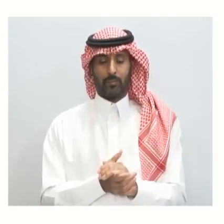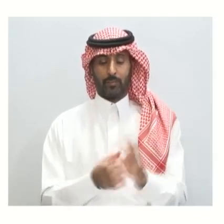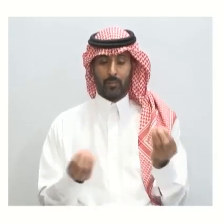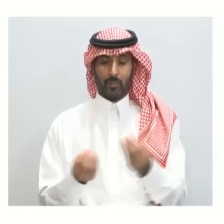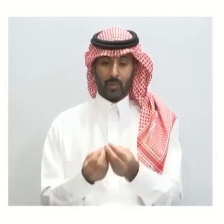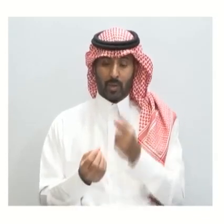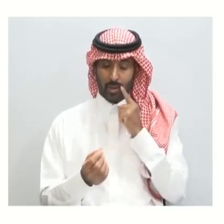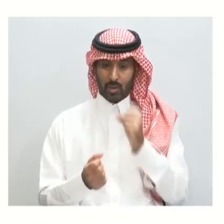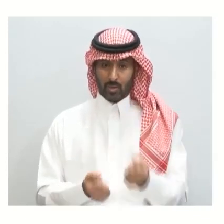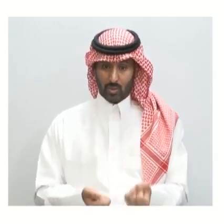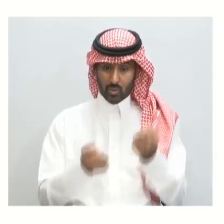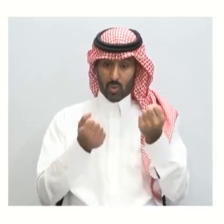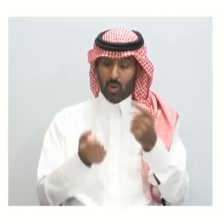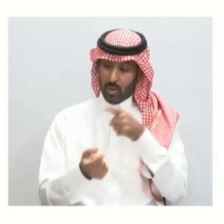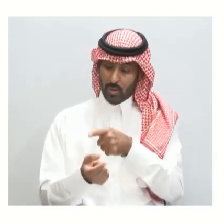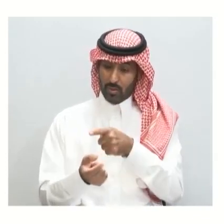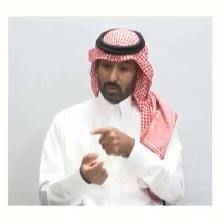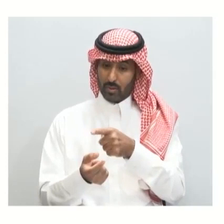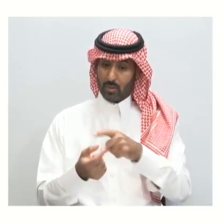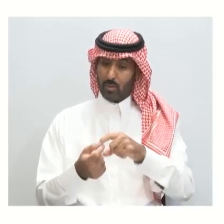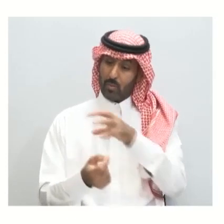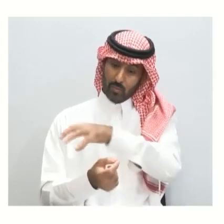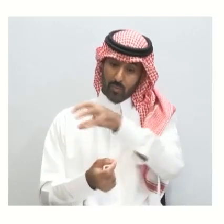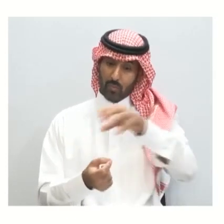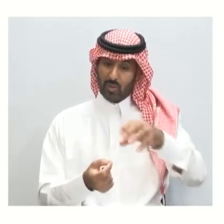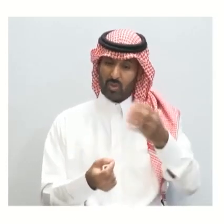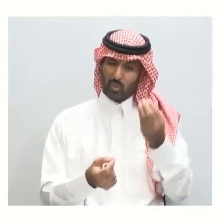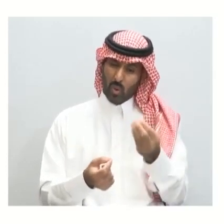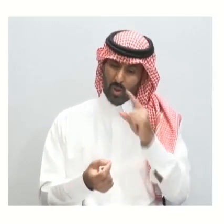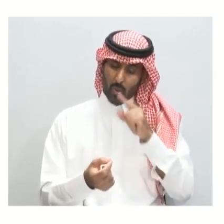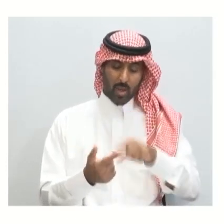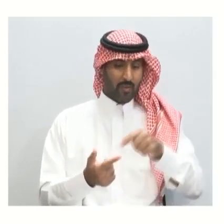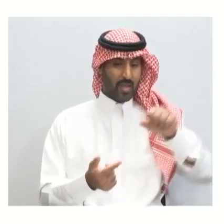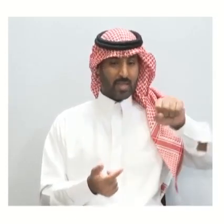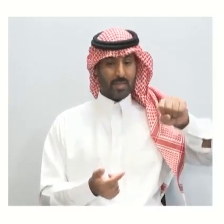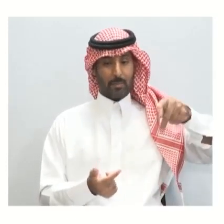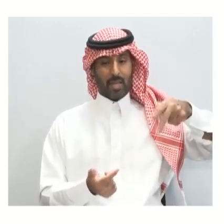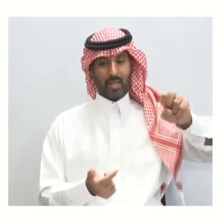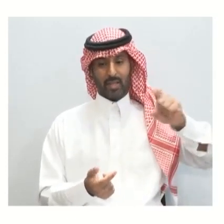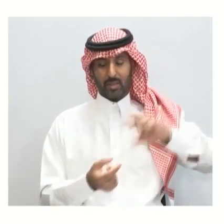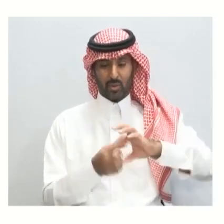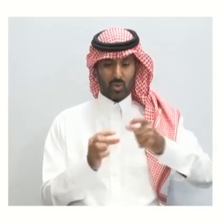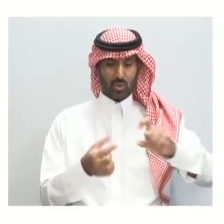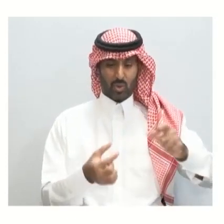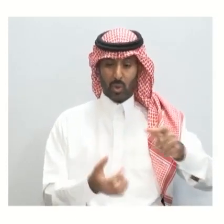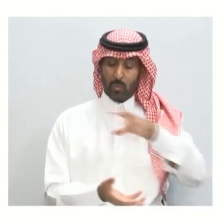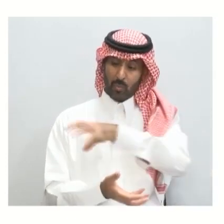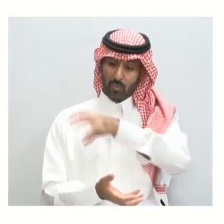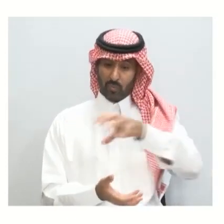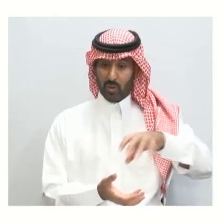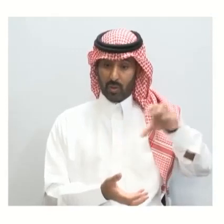That store is a chain. There are a few in Spain and Italy, and blank in France and